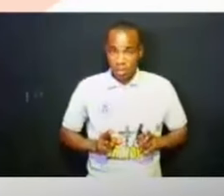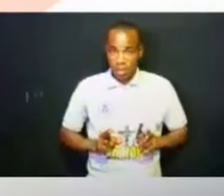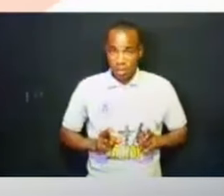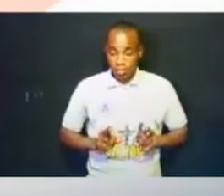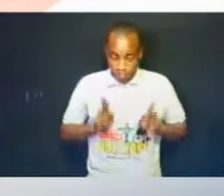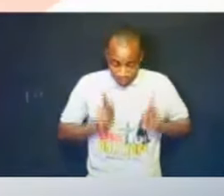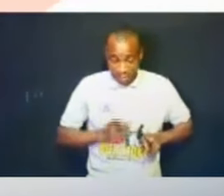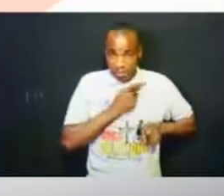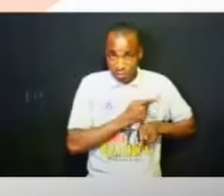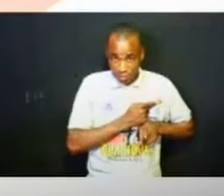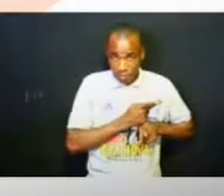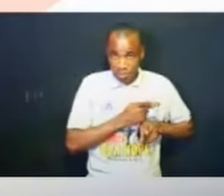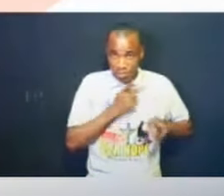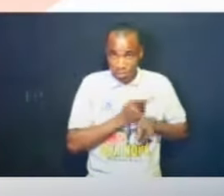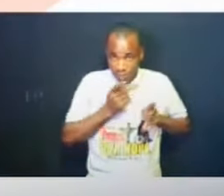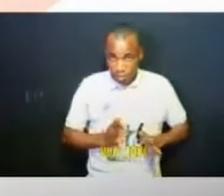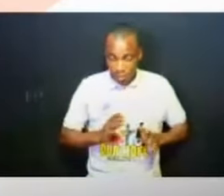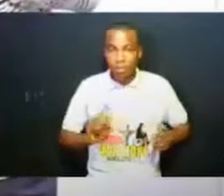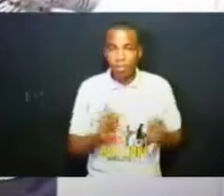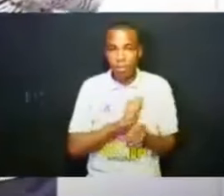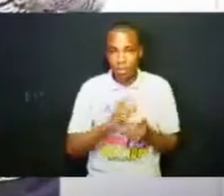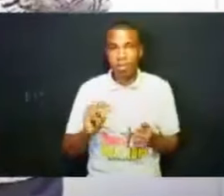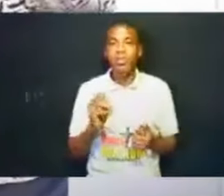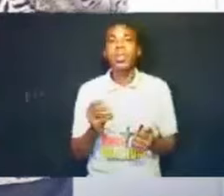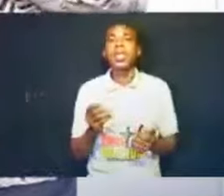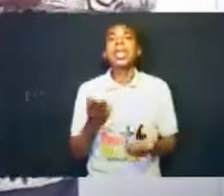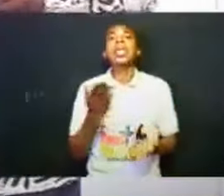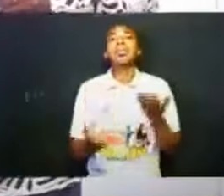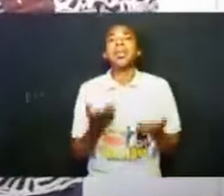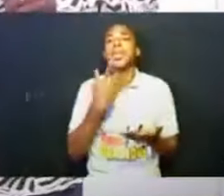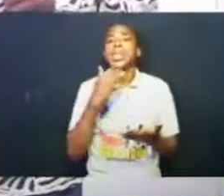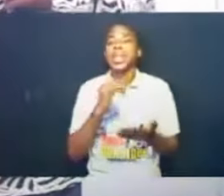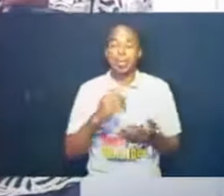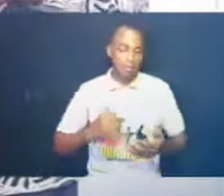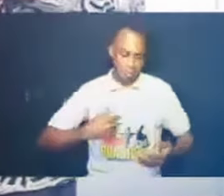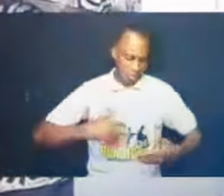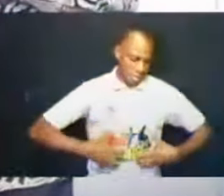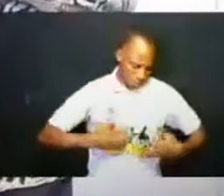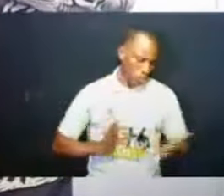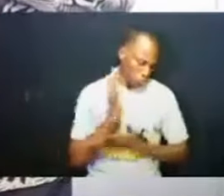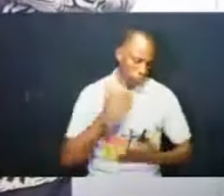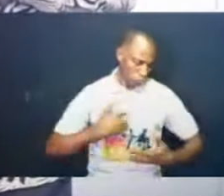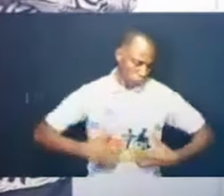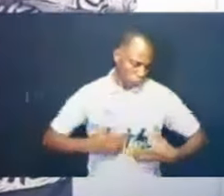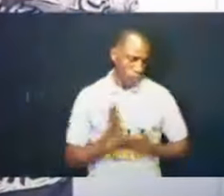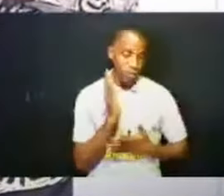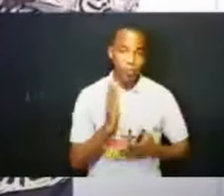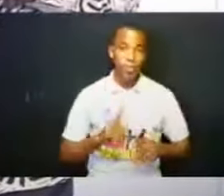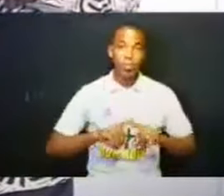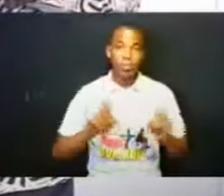doesn't matter how justified you think. It may be righteous anger, but you see, you once there is seed